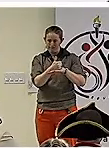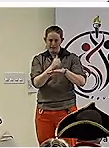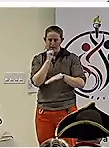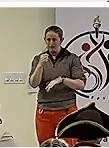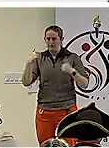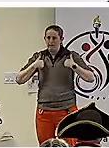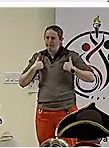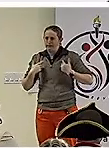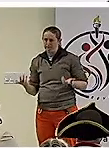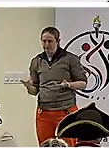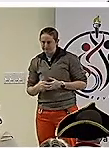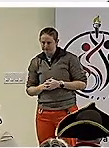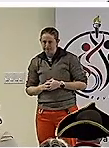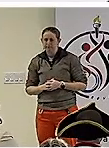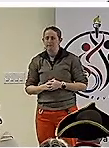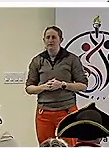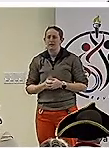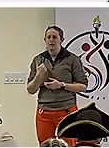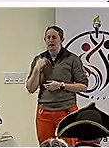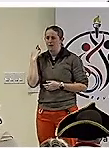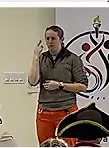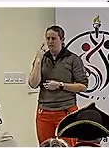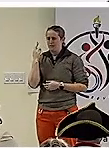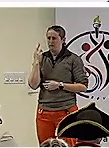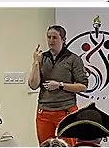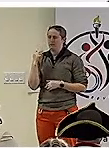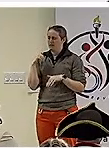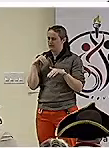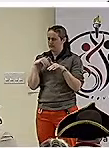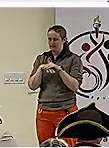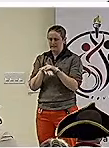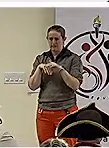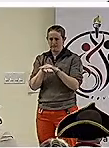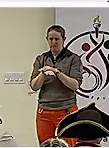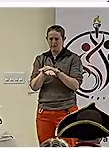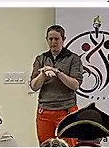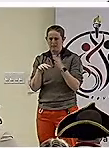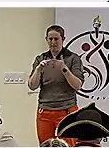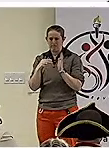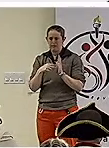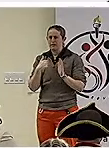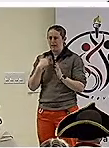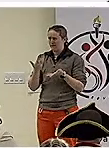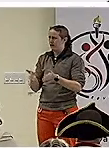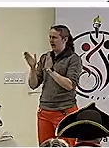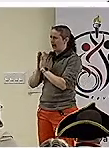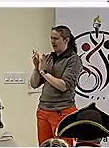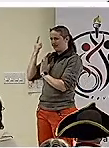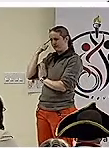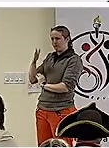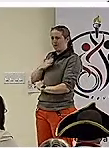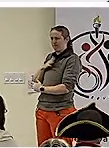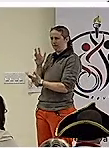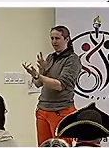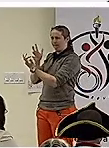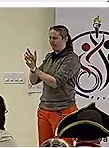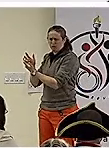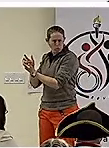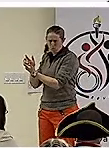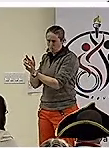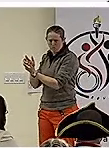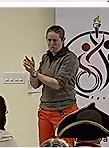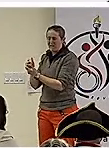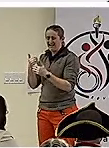along the way, I realized that accessibility isn't necessarily about asking people to make room for us. For me, accessibility is